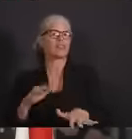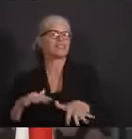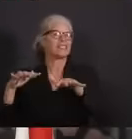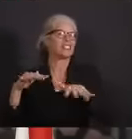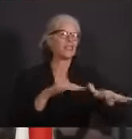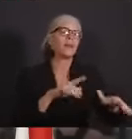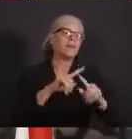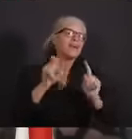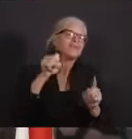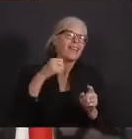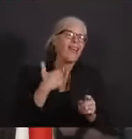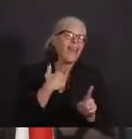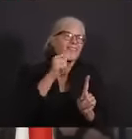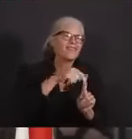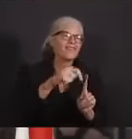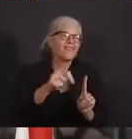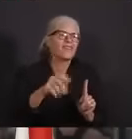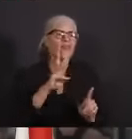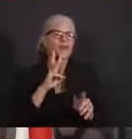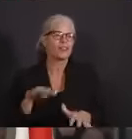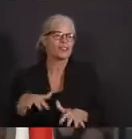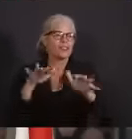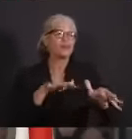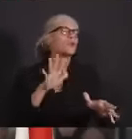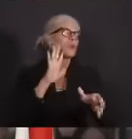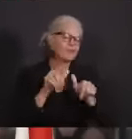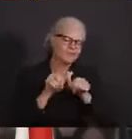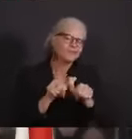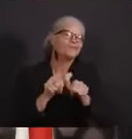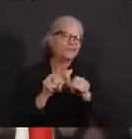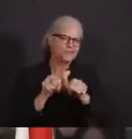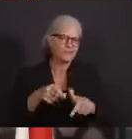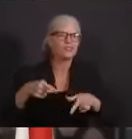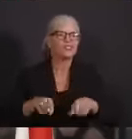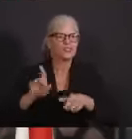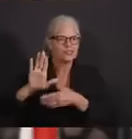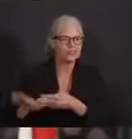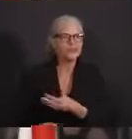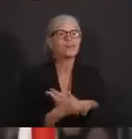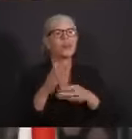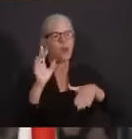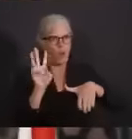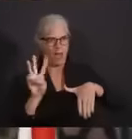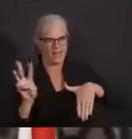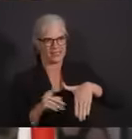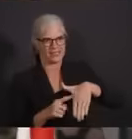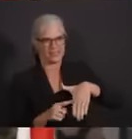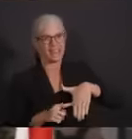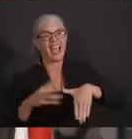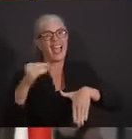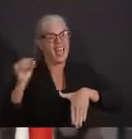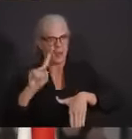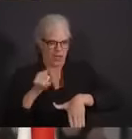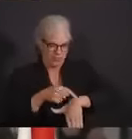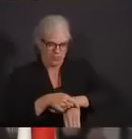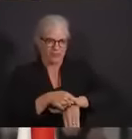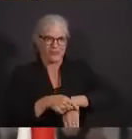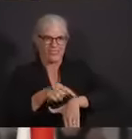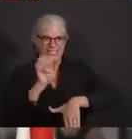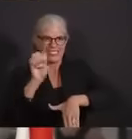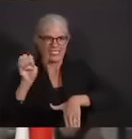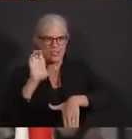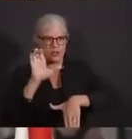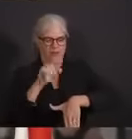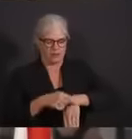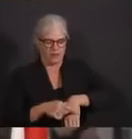already developing, and there's going to continue to be storm surge both on the west coast and eventually on the east coast of Florida.